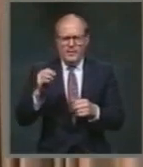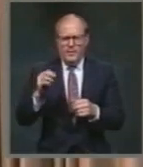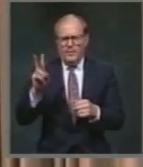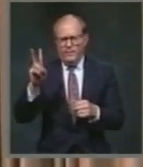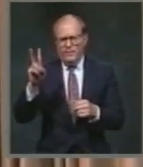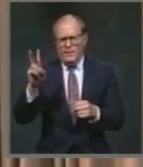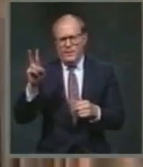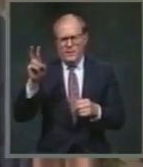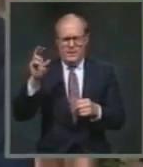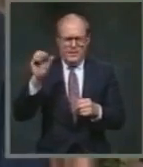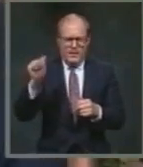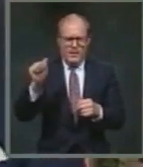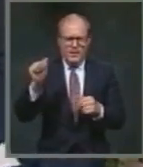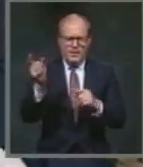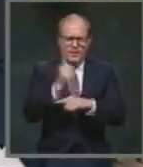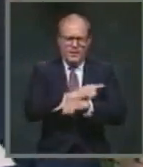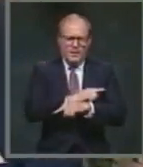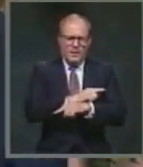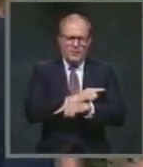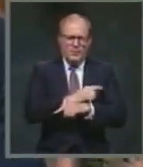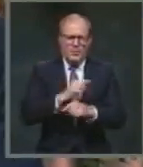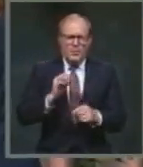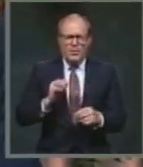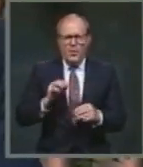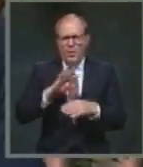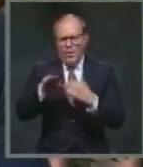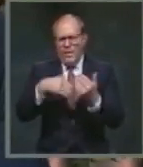Day. All memorials are